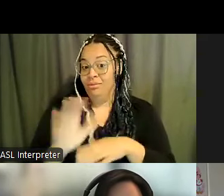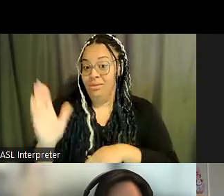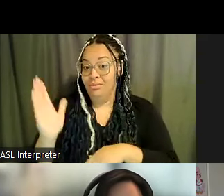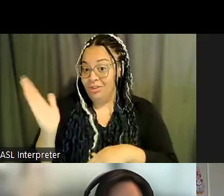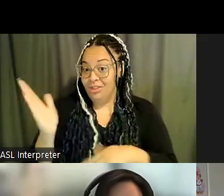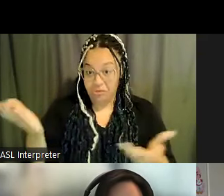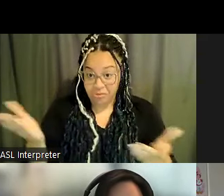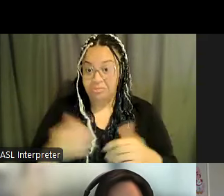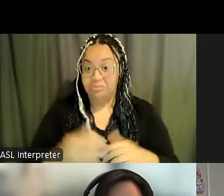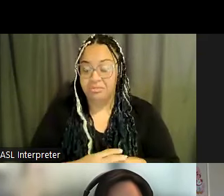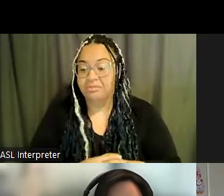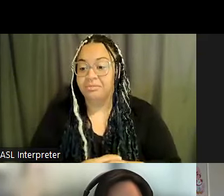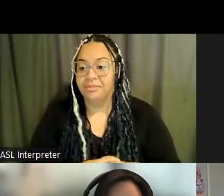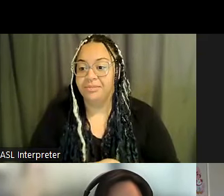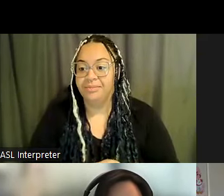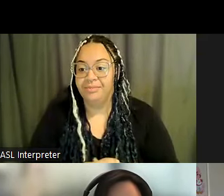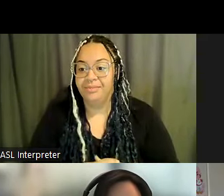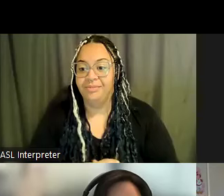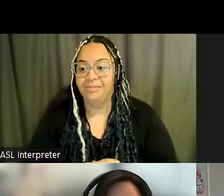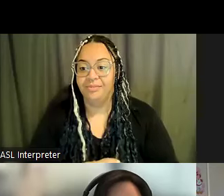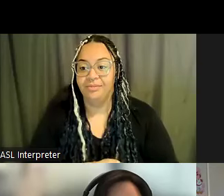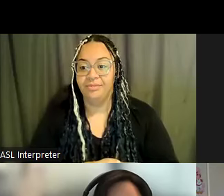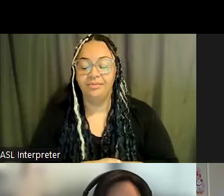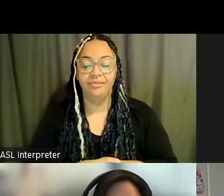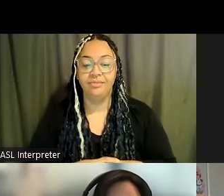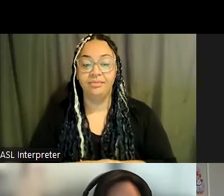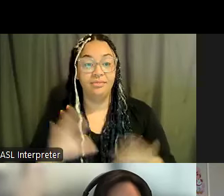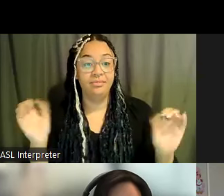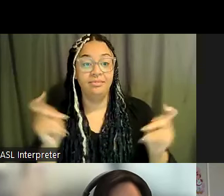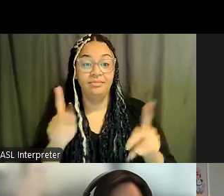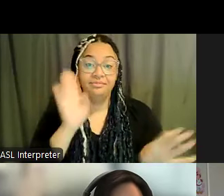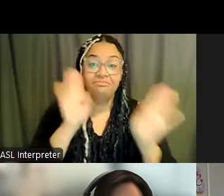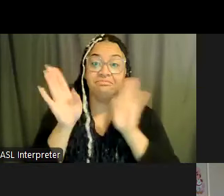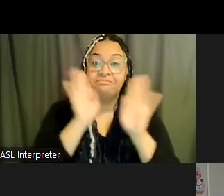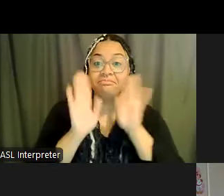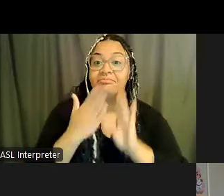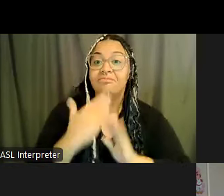presentation. All right. Hello. Good morning, everybody.